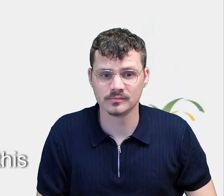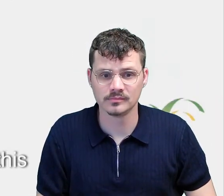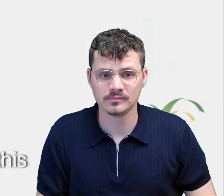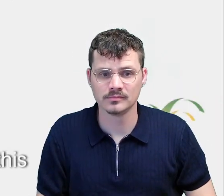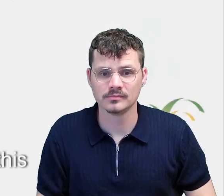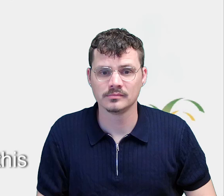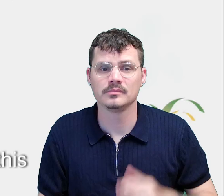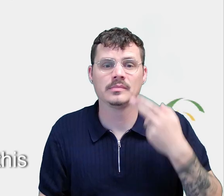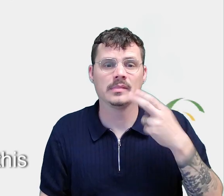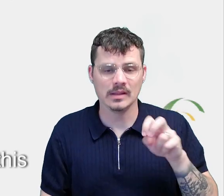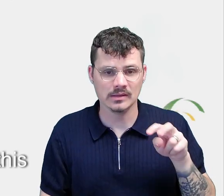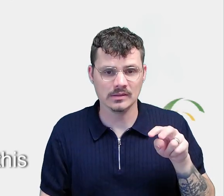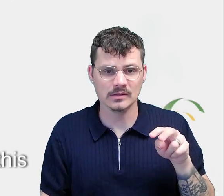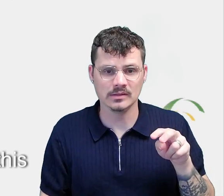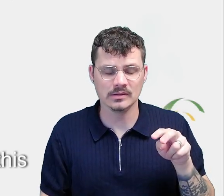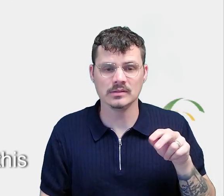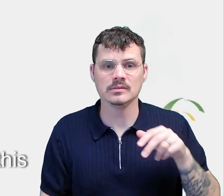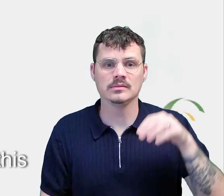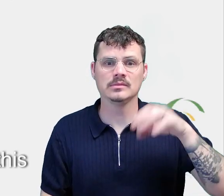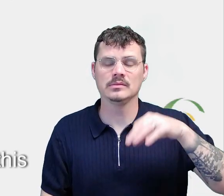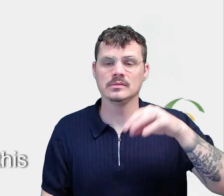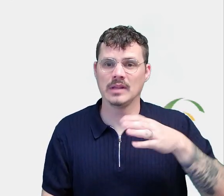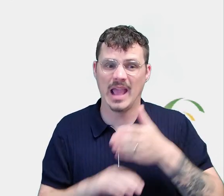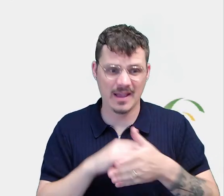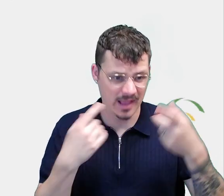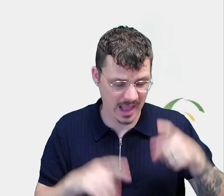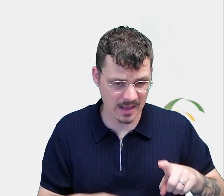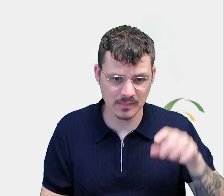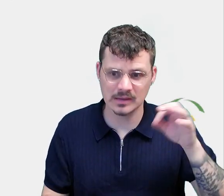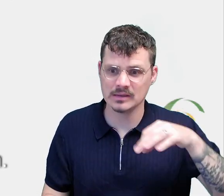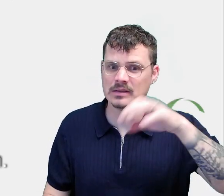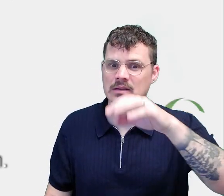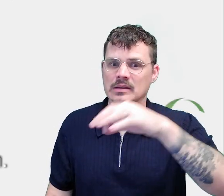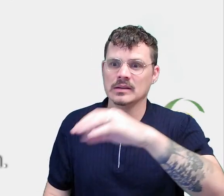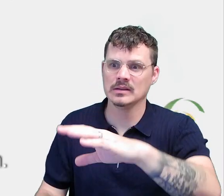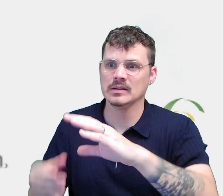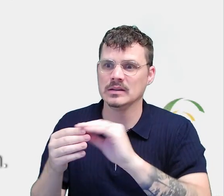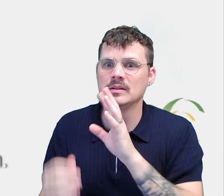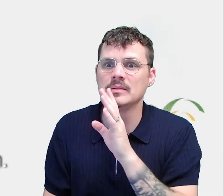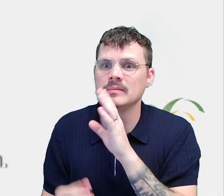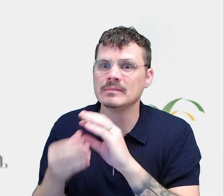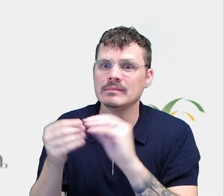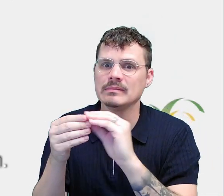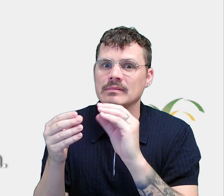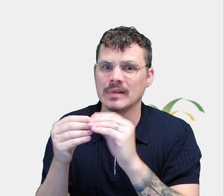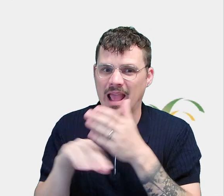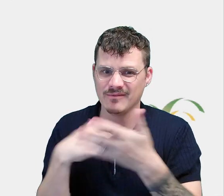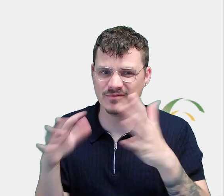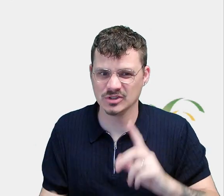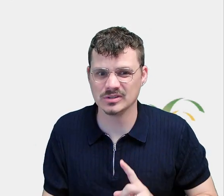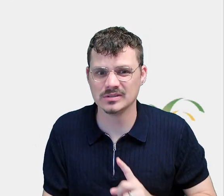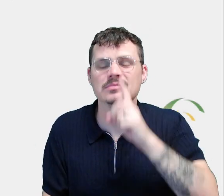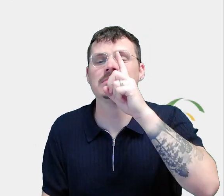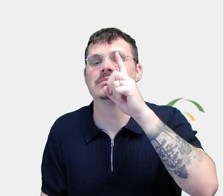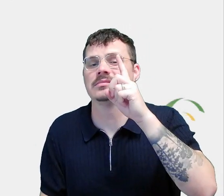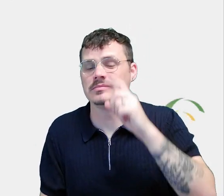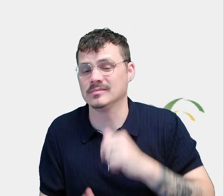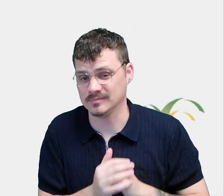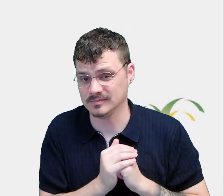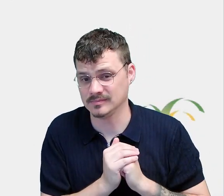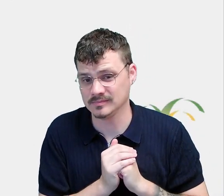He walked to a cart and spoke after this accident, after the rod flew through his brain.